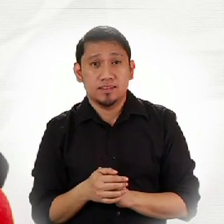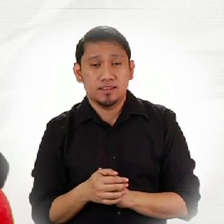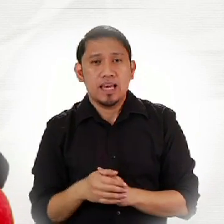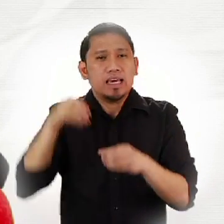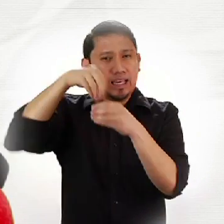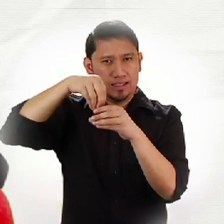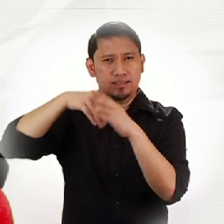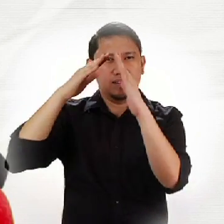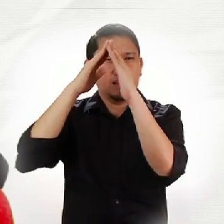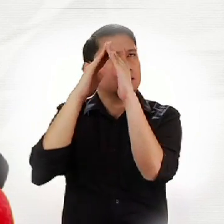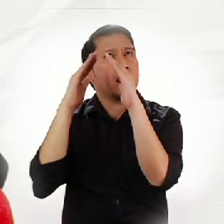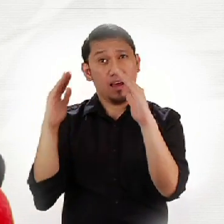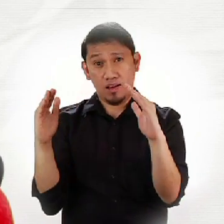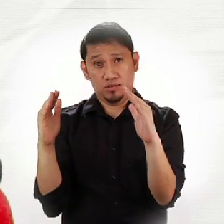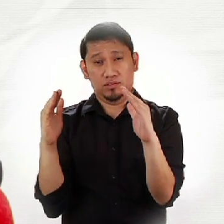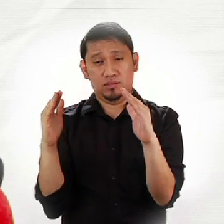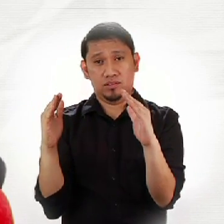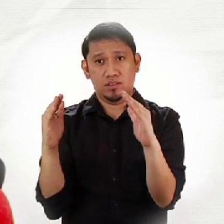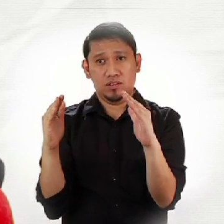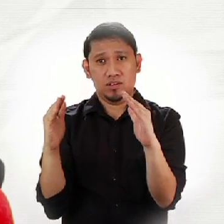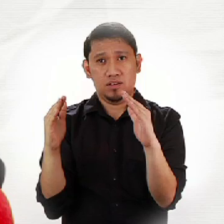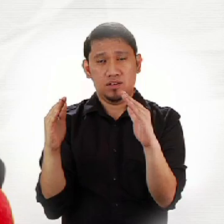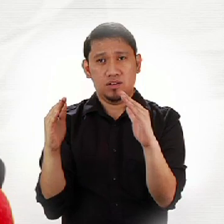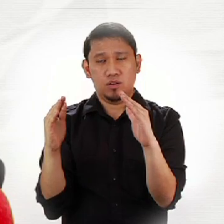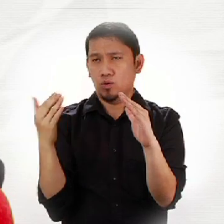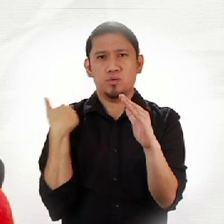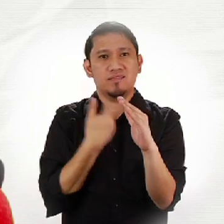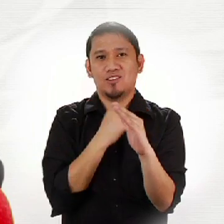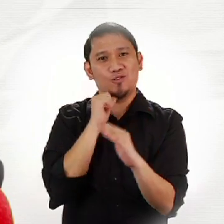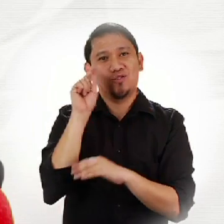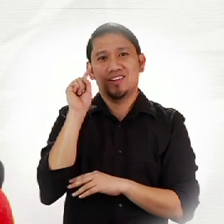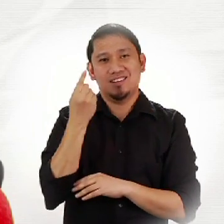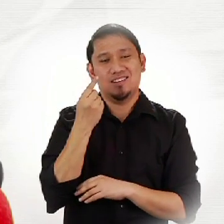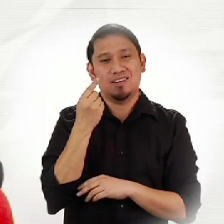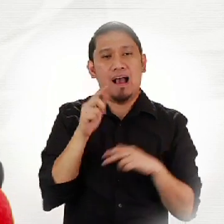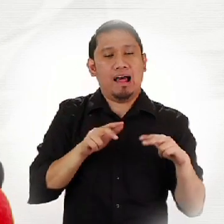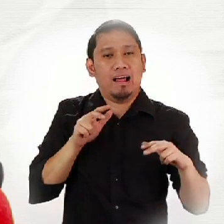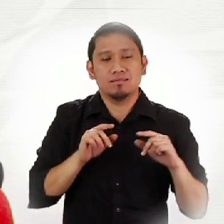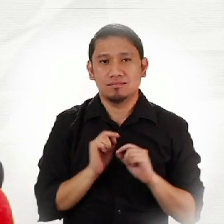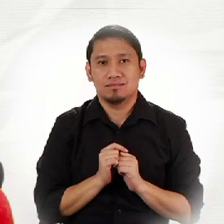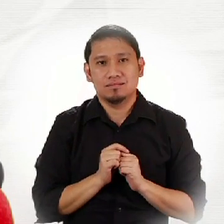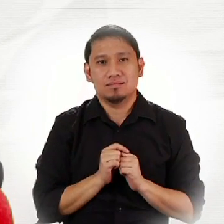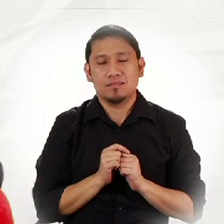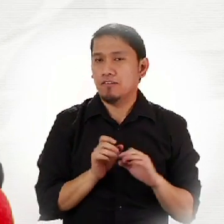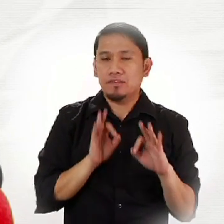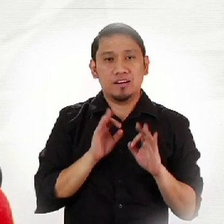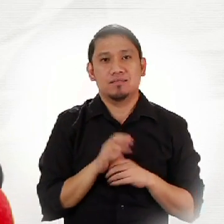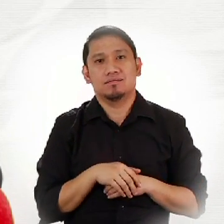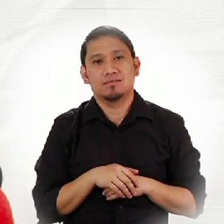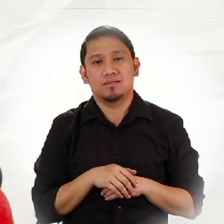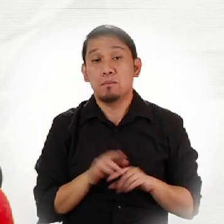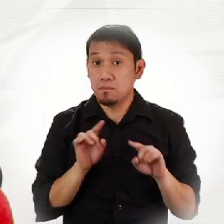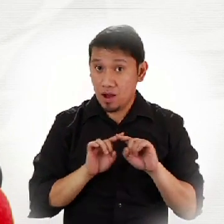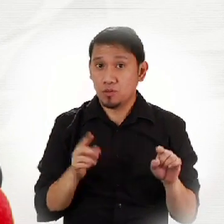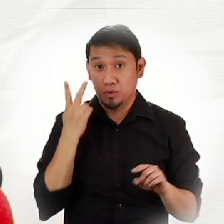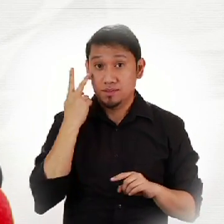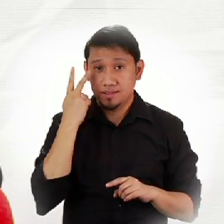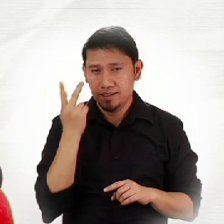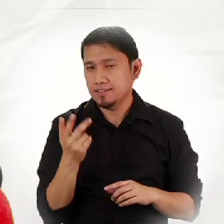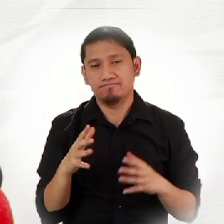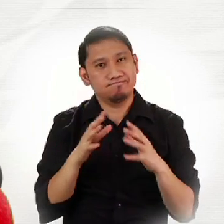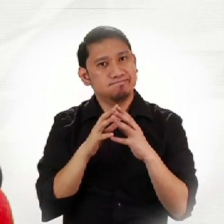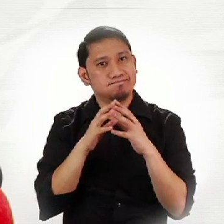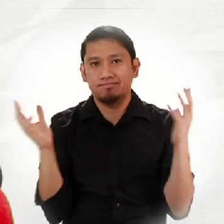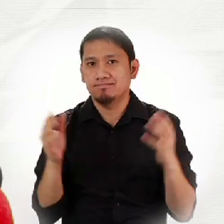inside the house, then we don't only tremble, we also see the great responsibility